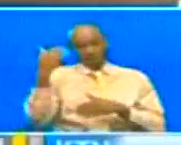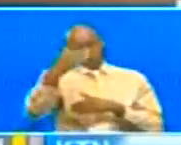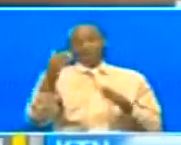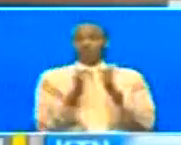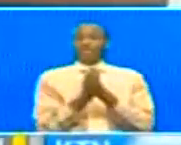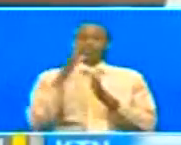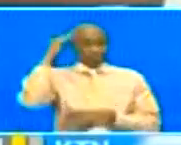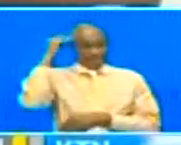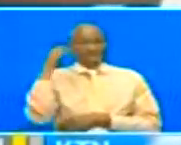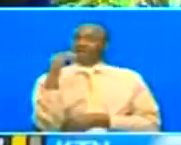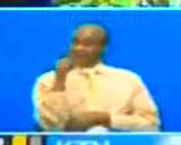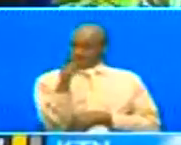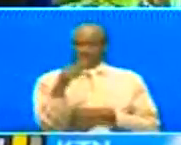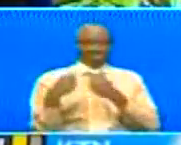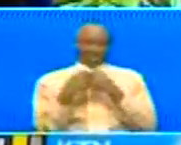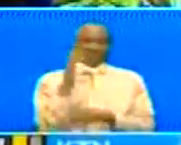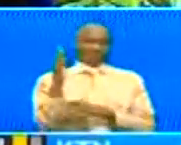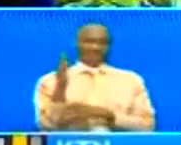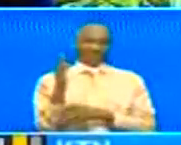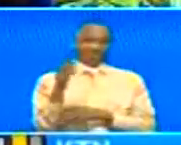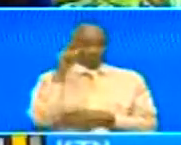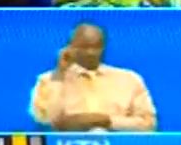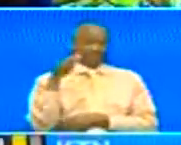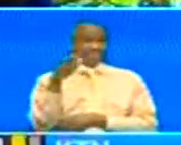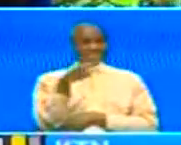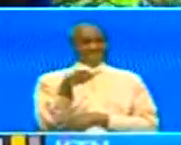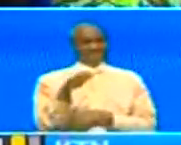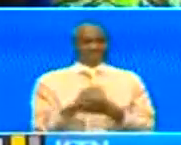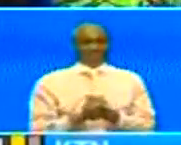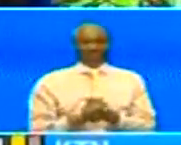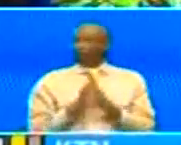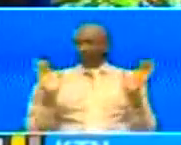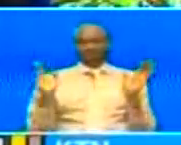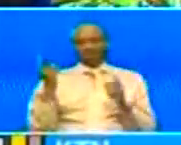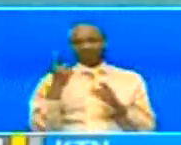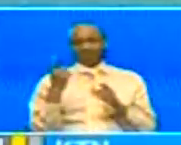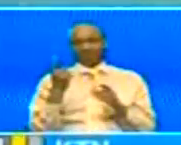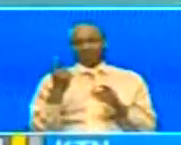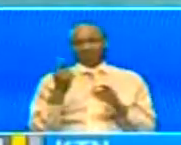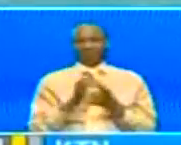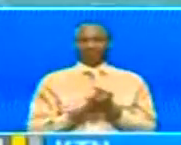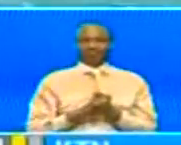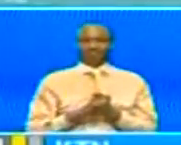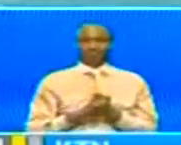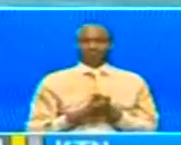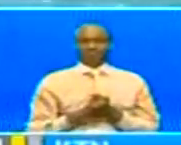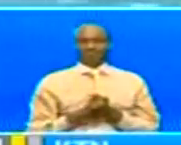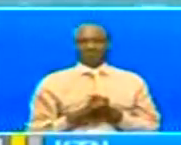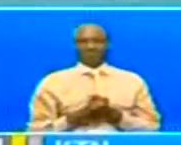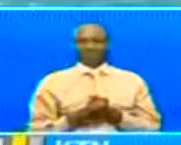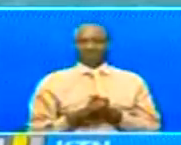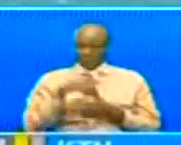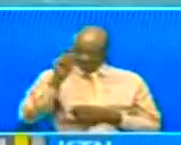Somalia, parts of Mombasa Island, and that is all. Repeat tourists know about